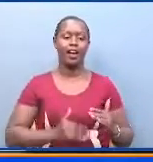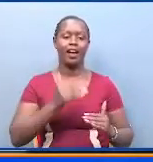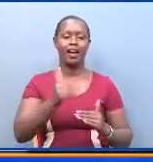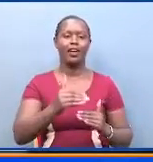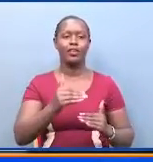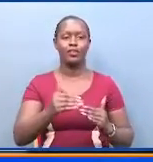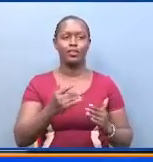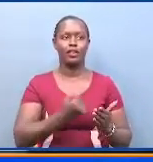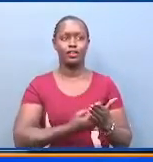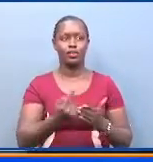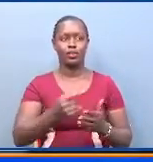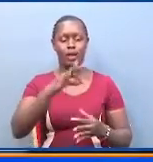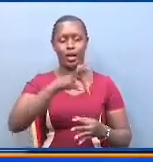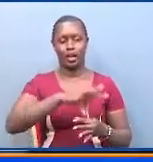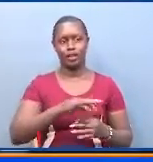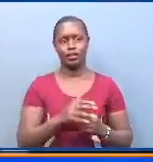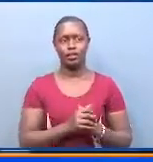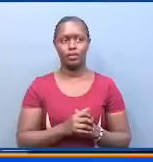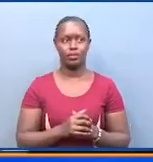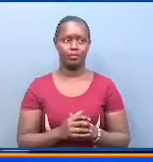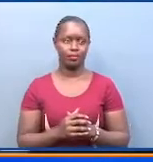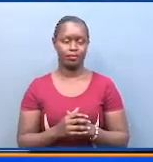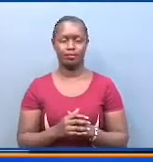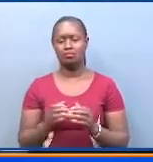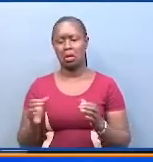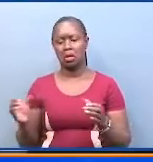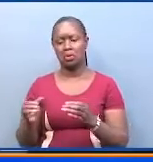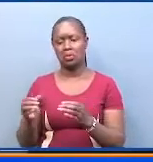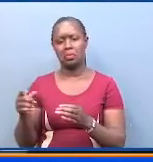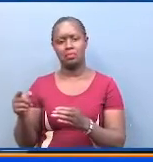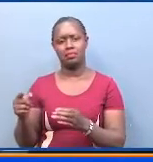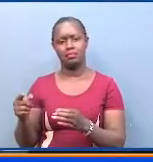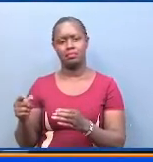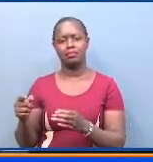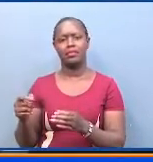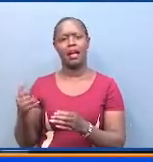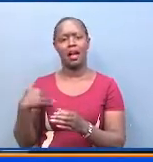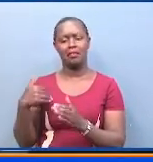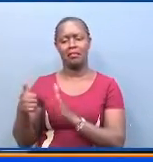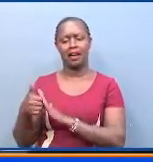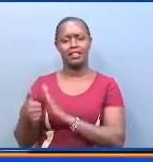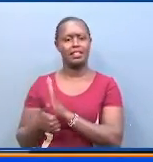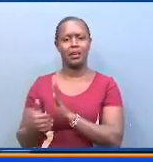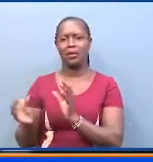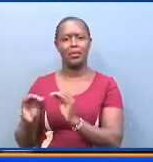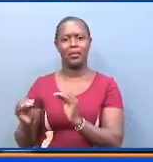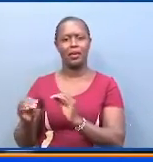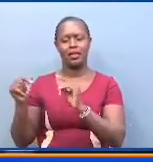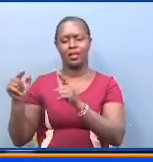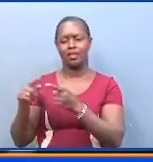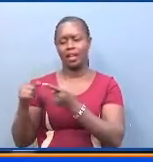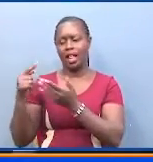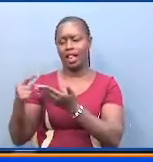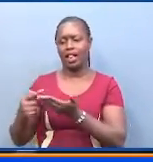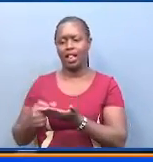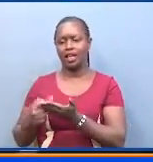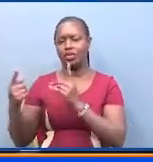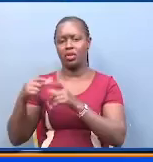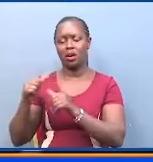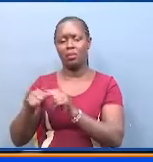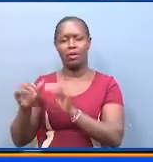election. Wale wengine hawana sera. Walienda mjadala, waliongea juu ya bottoms